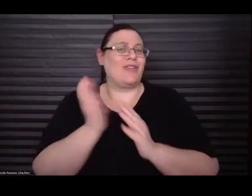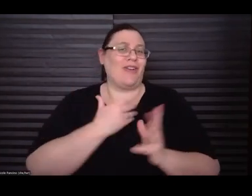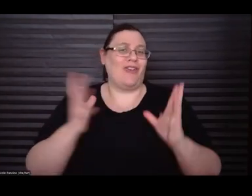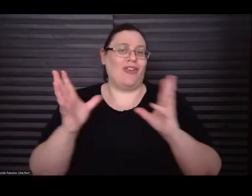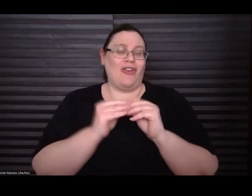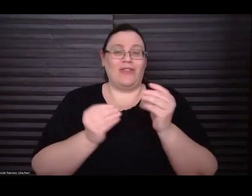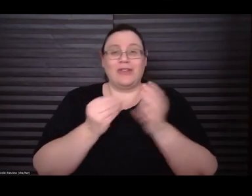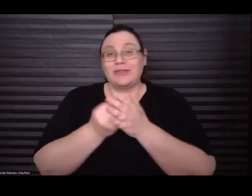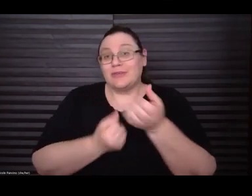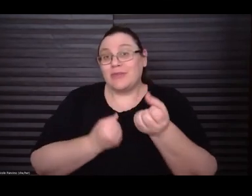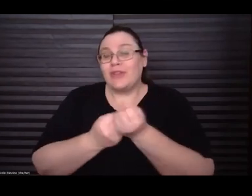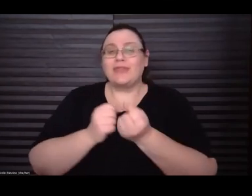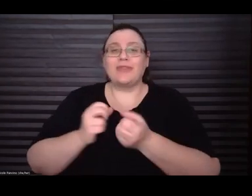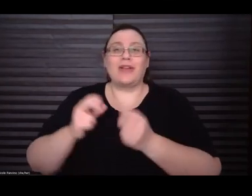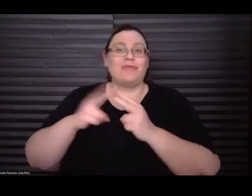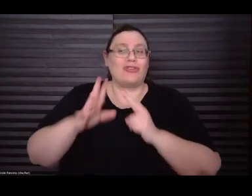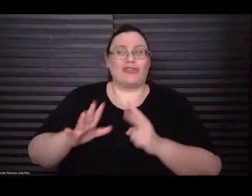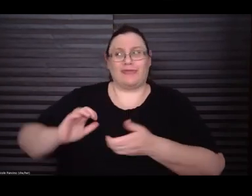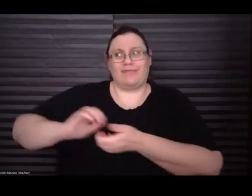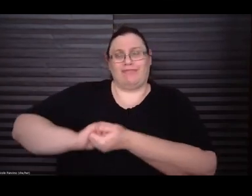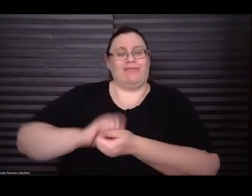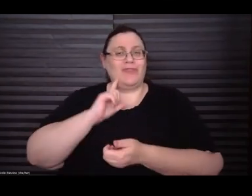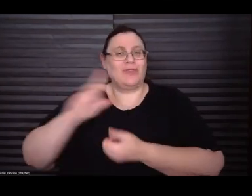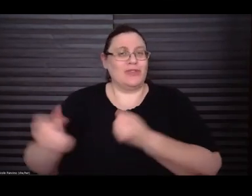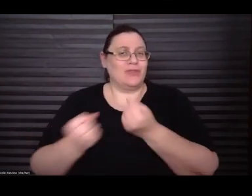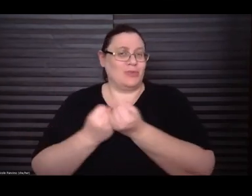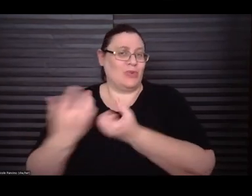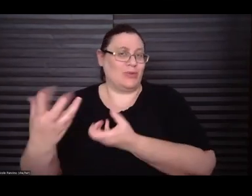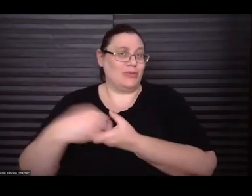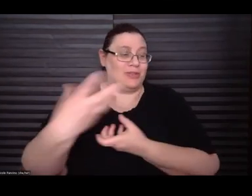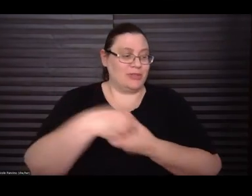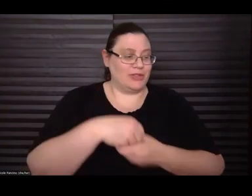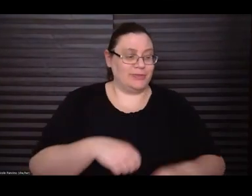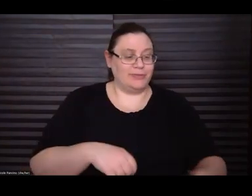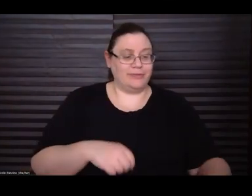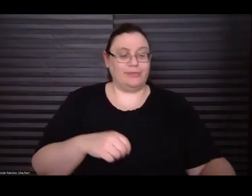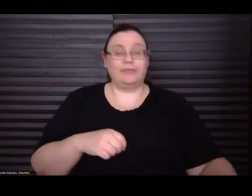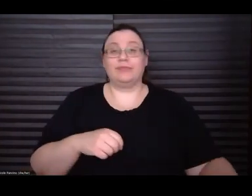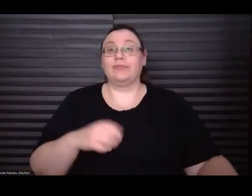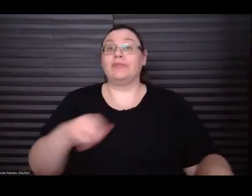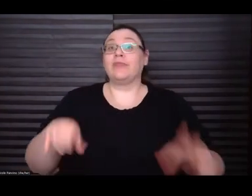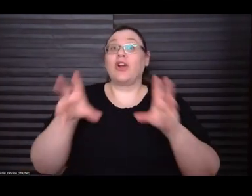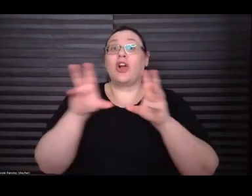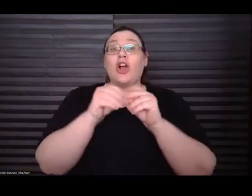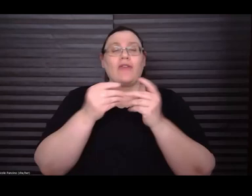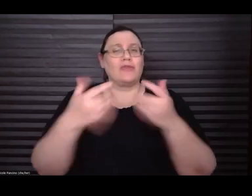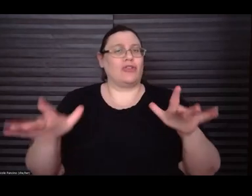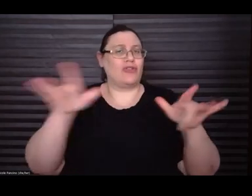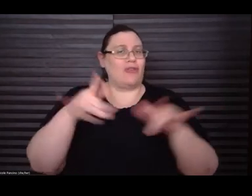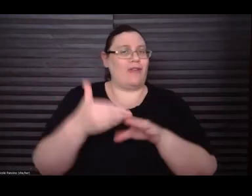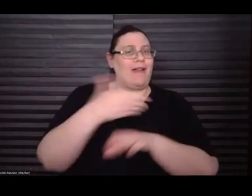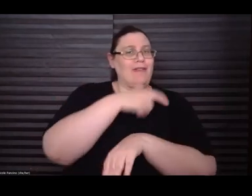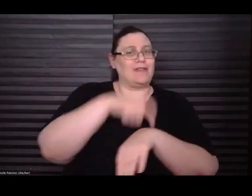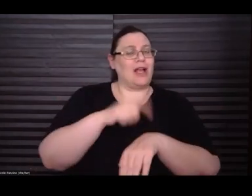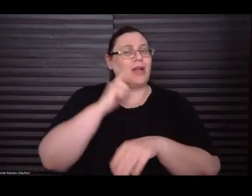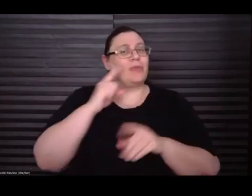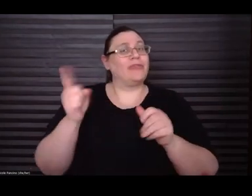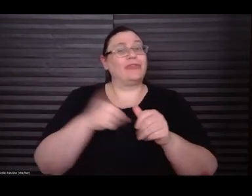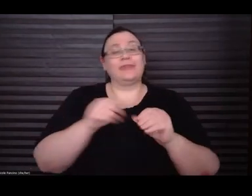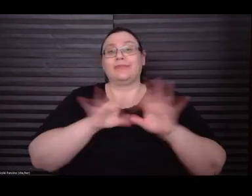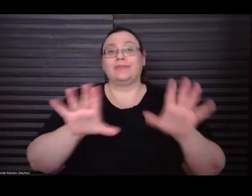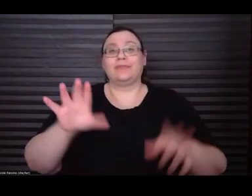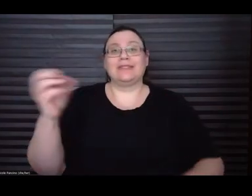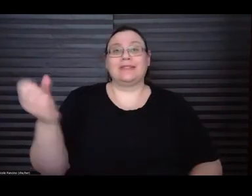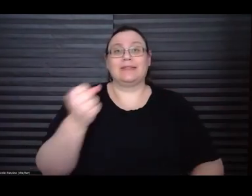of our conference sponsors and partners for their support and participation. This conference was pre-recorded and is premiering on